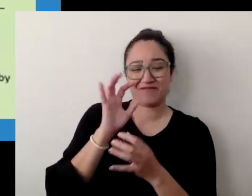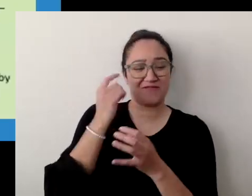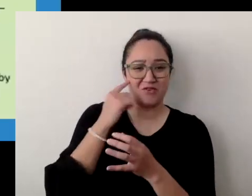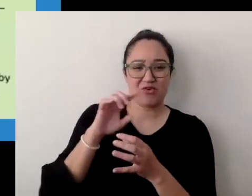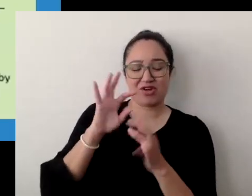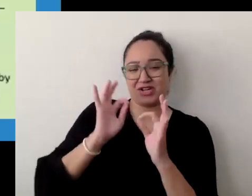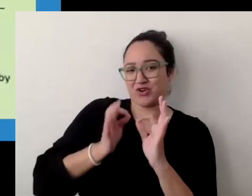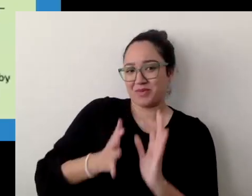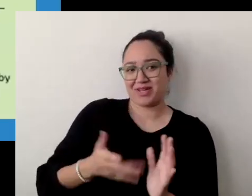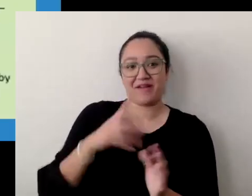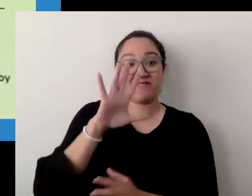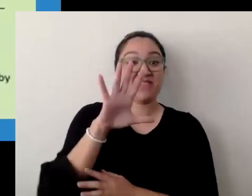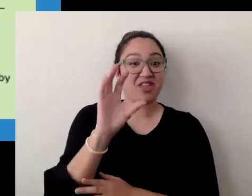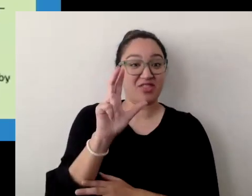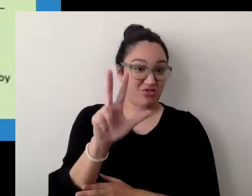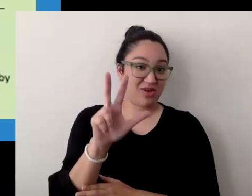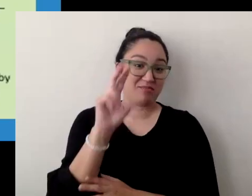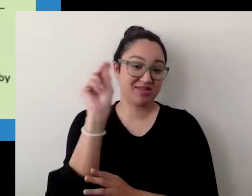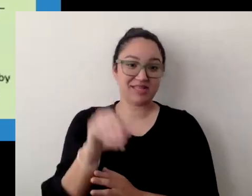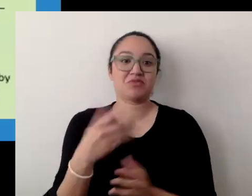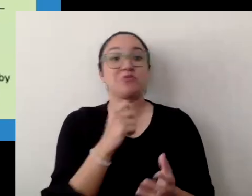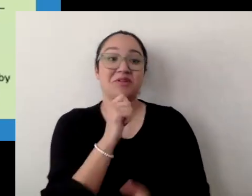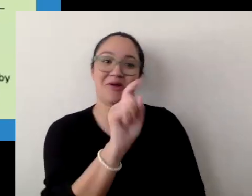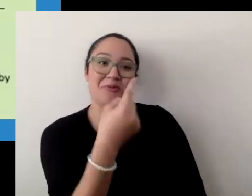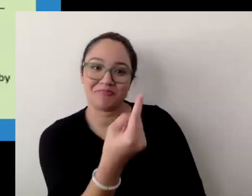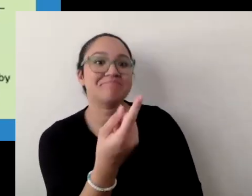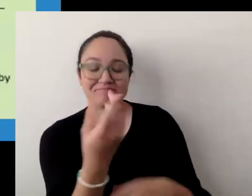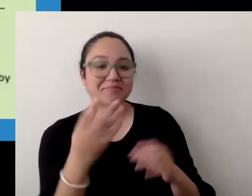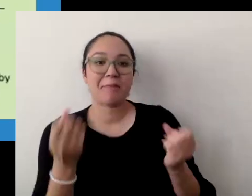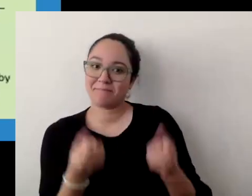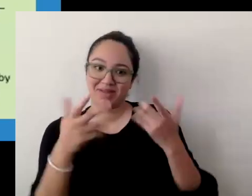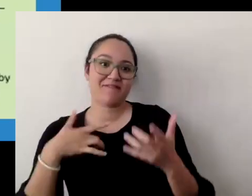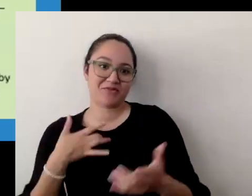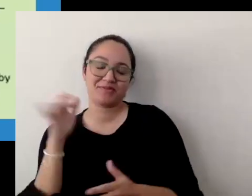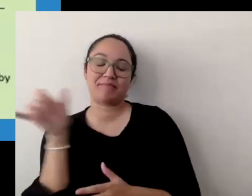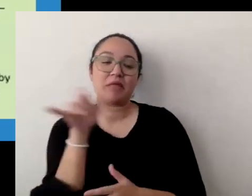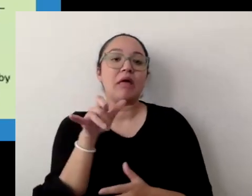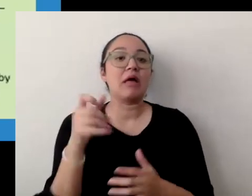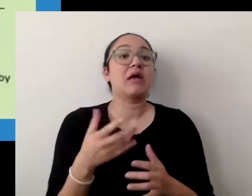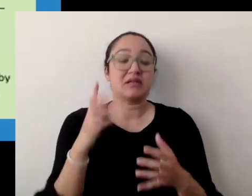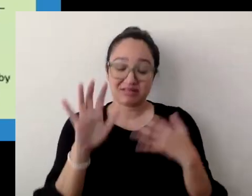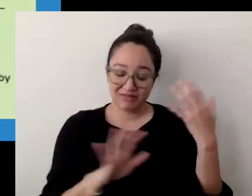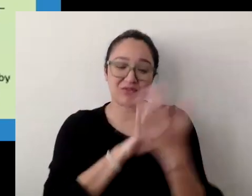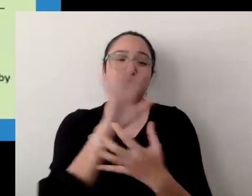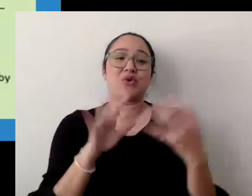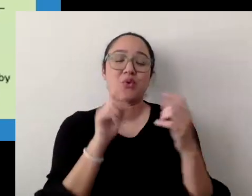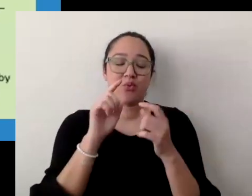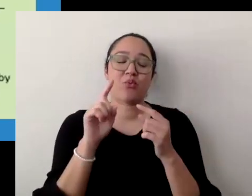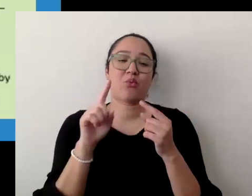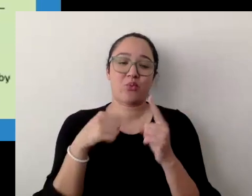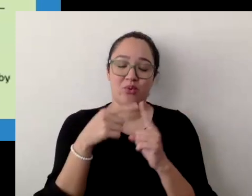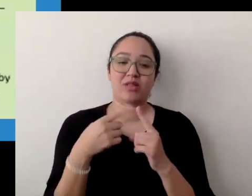53%. So you're not alone, is the first thing I want to say. Mhm. It does cause confusion when we're